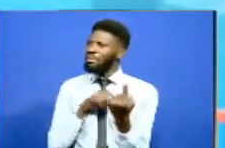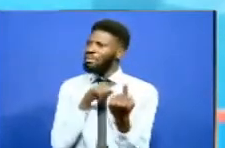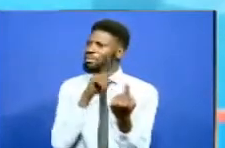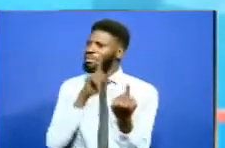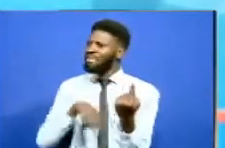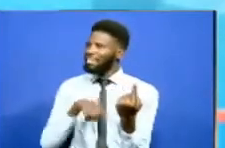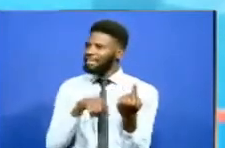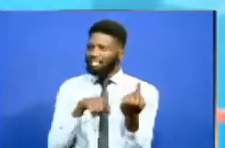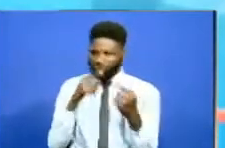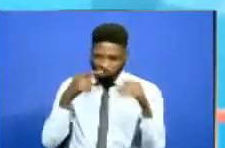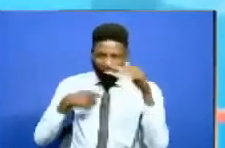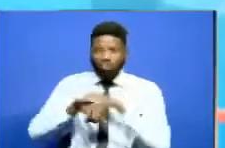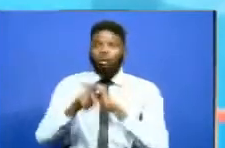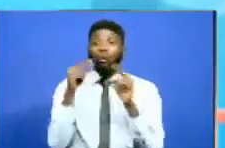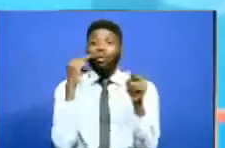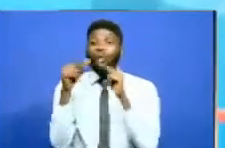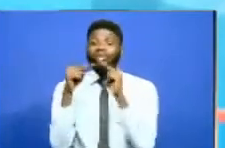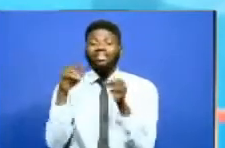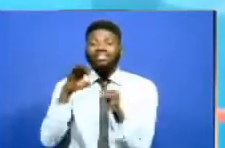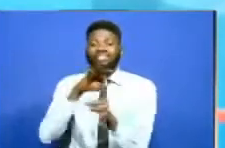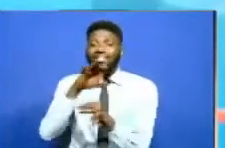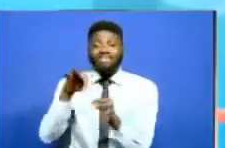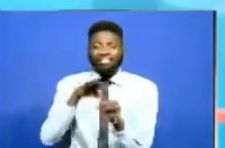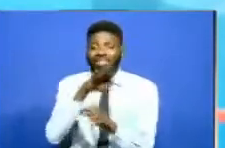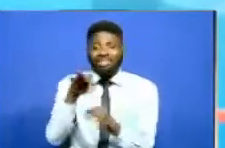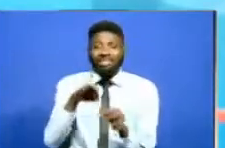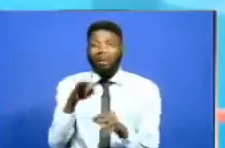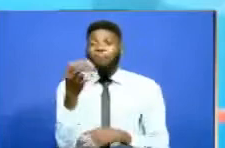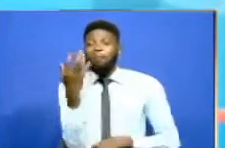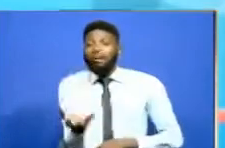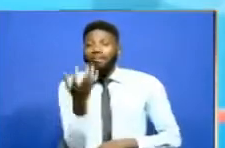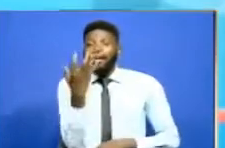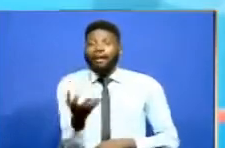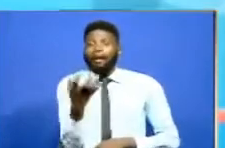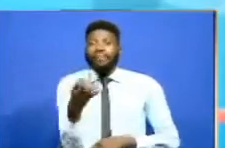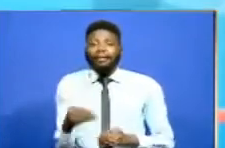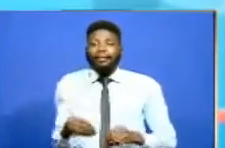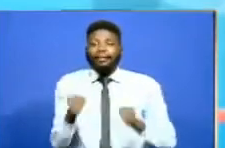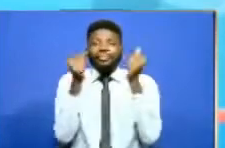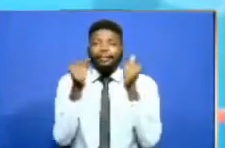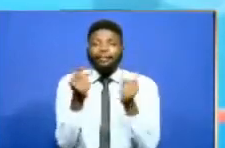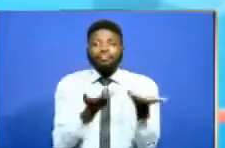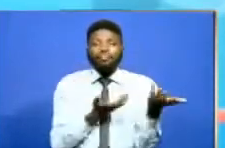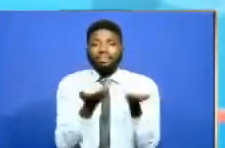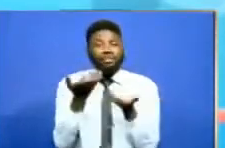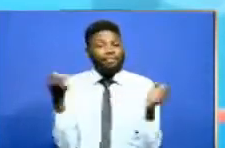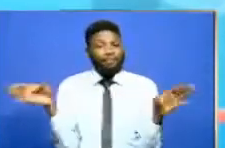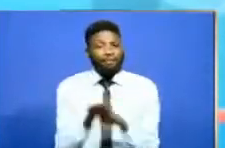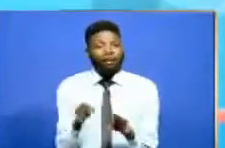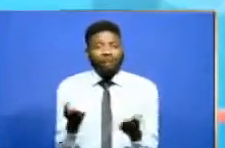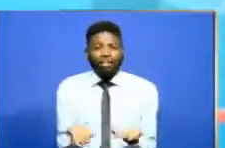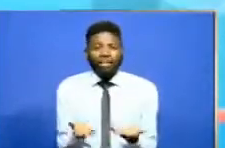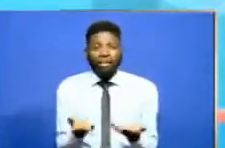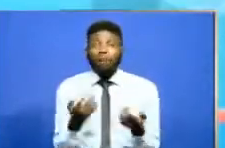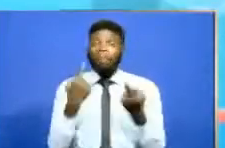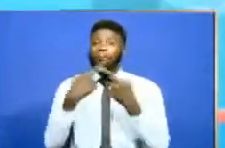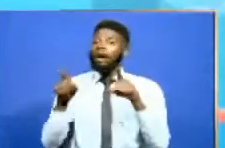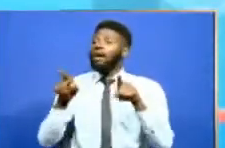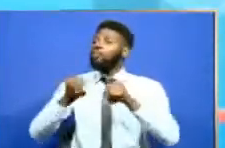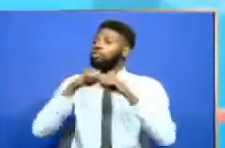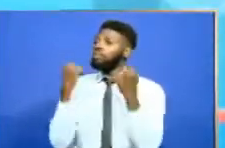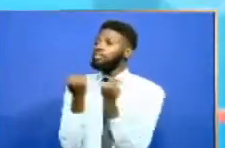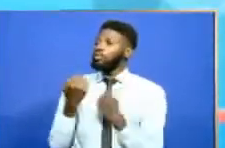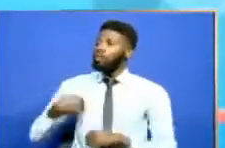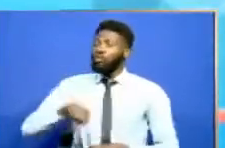tea and mandazi, and that is the end of the story. Now, all we need to know as a society, when we